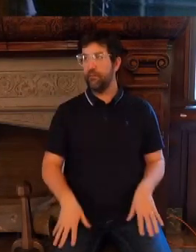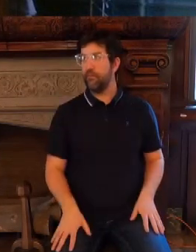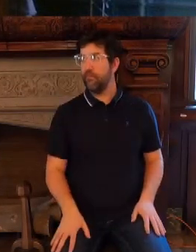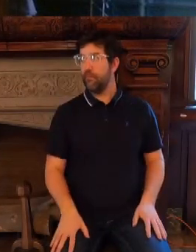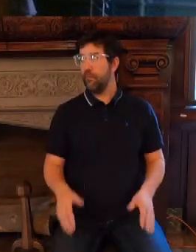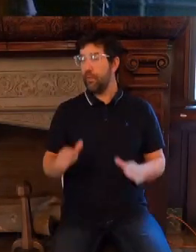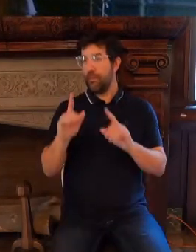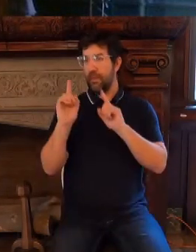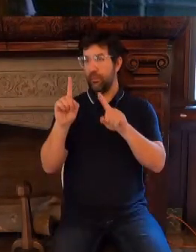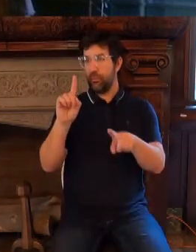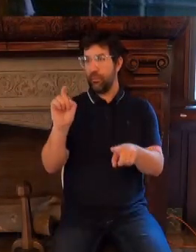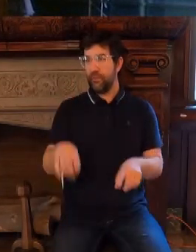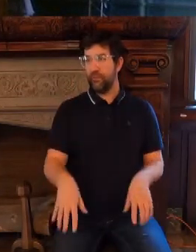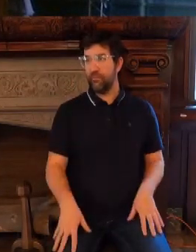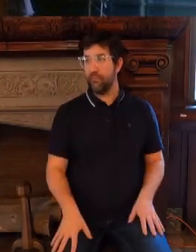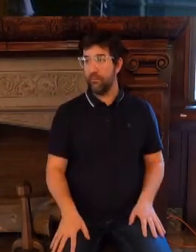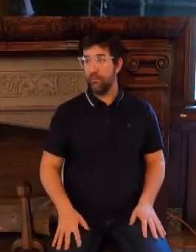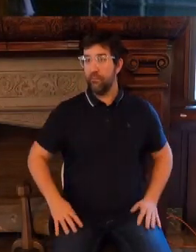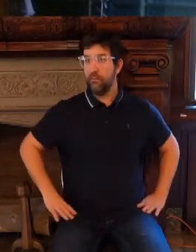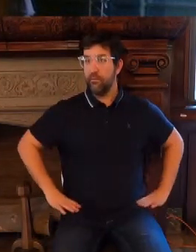I hope that answers your question well.